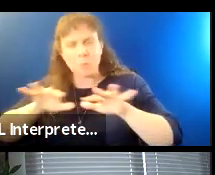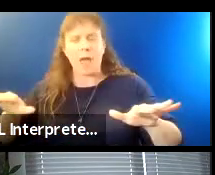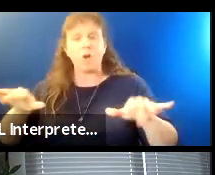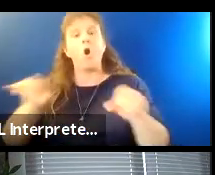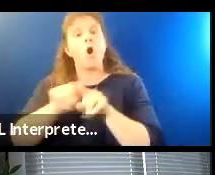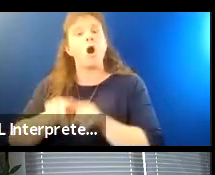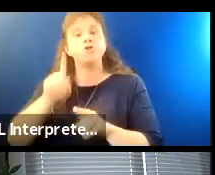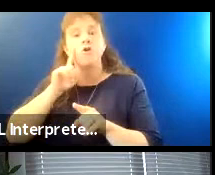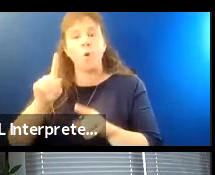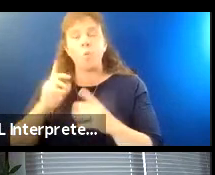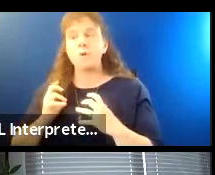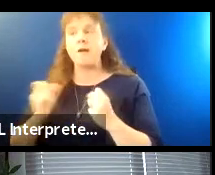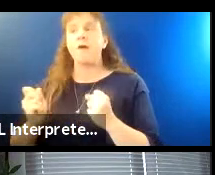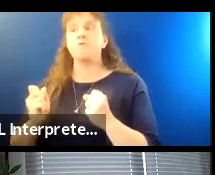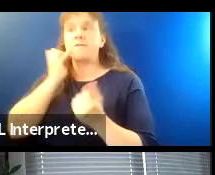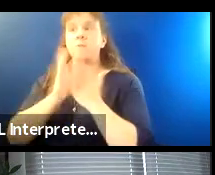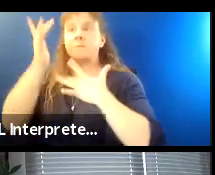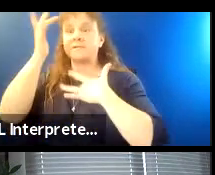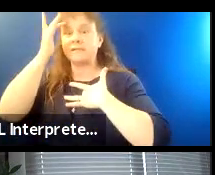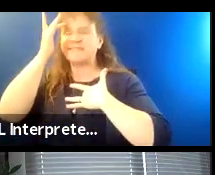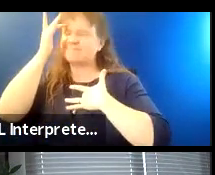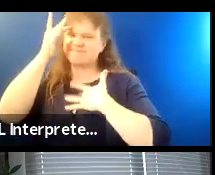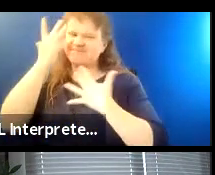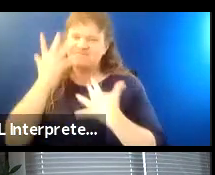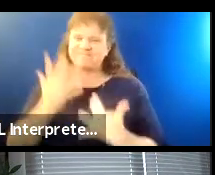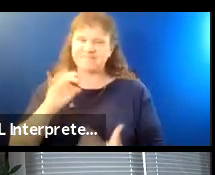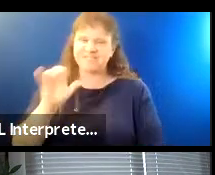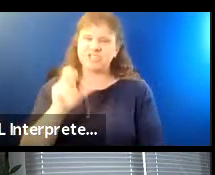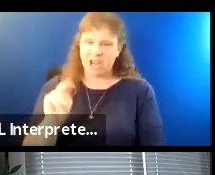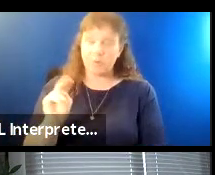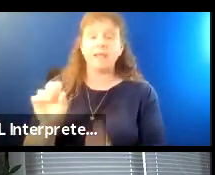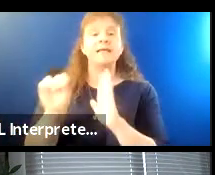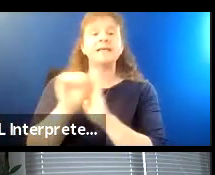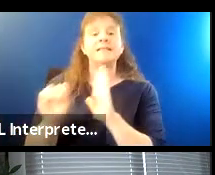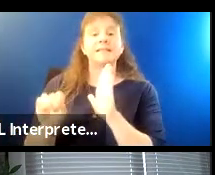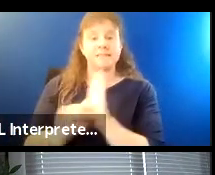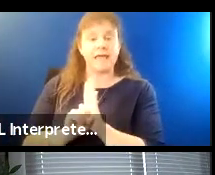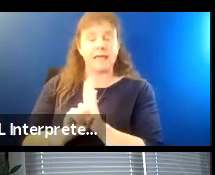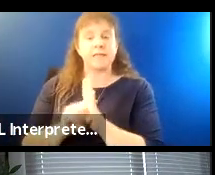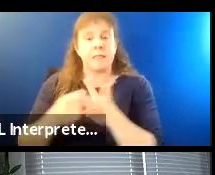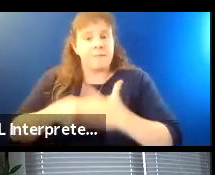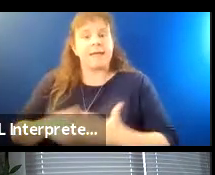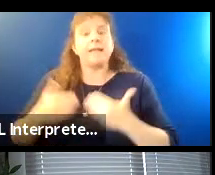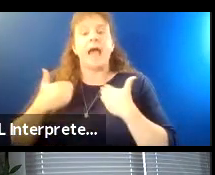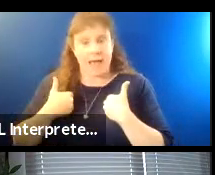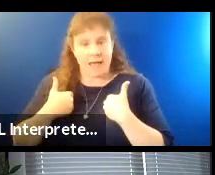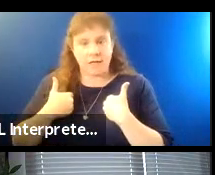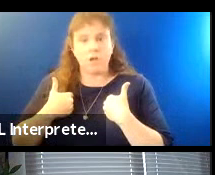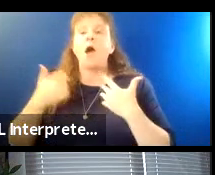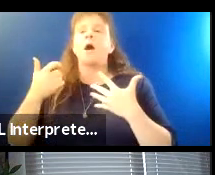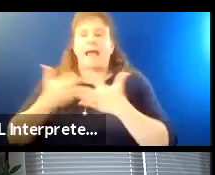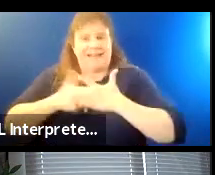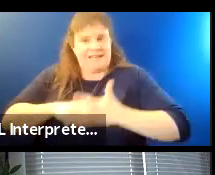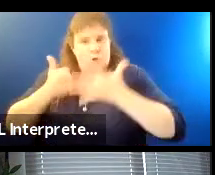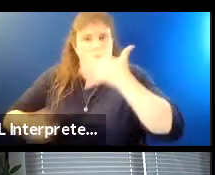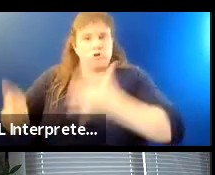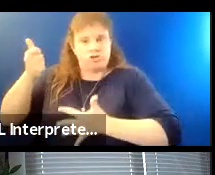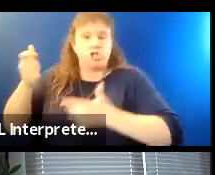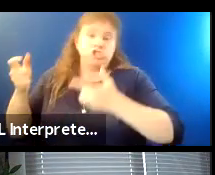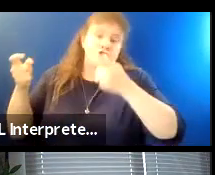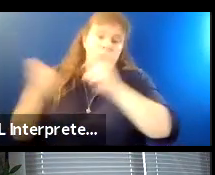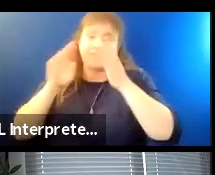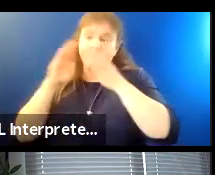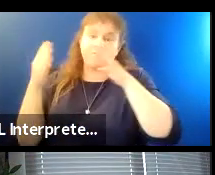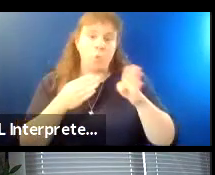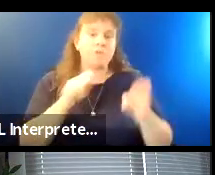recovery. Unfortunately, in January, the state shifted from the initial prioritization to the age-based system vaccine priority framework.